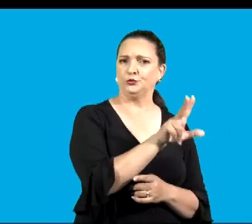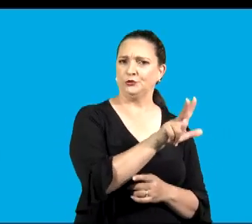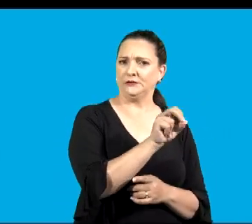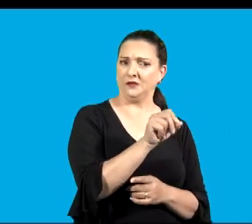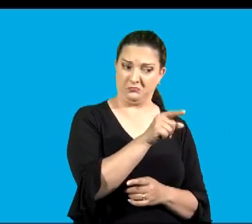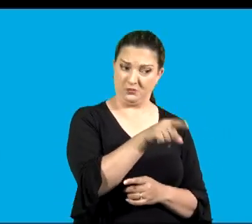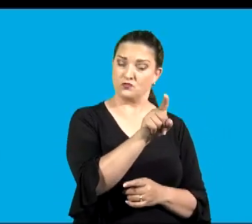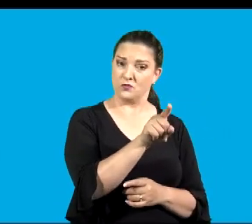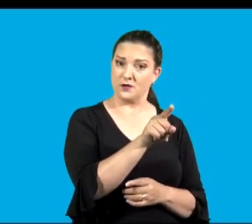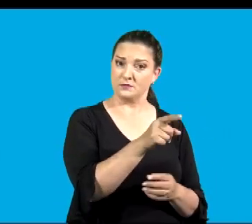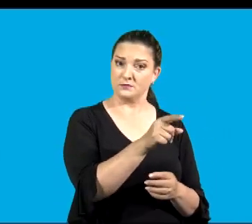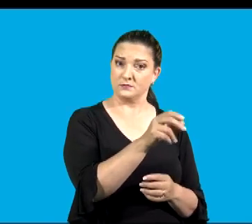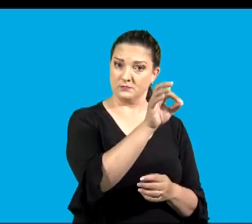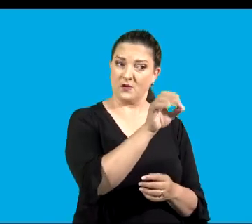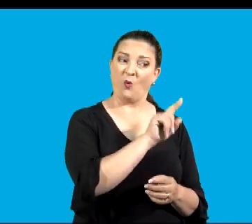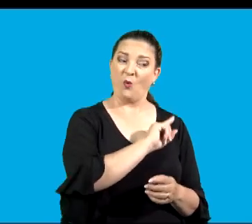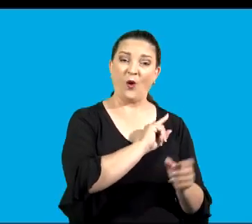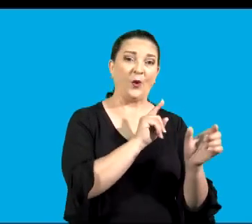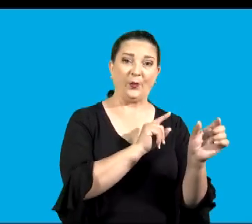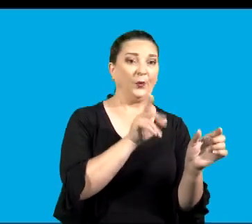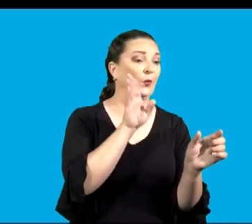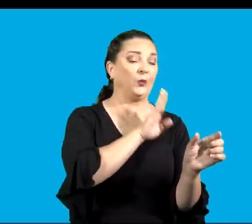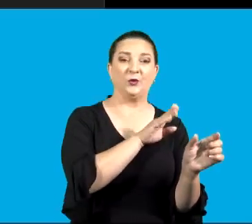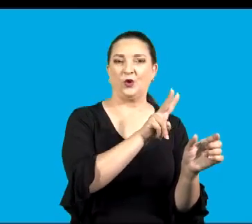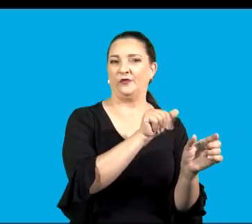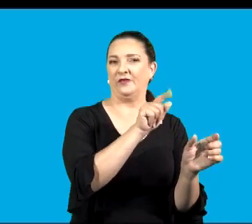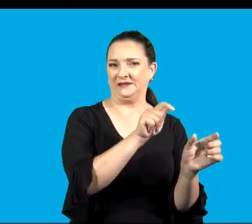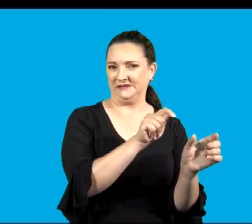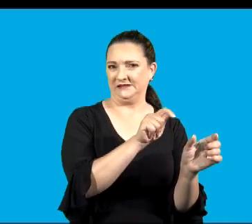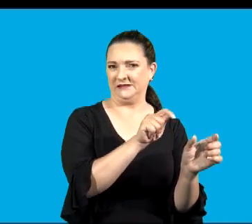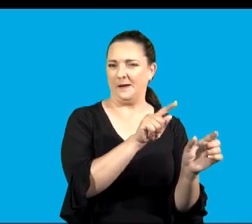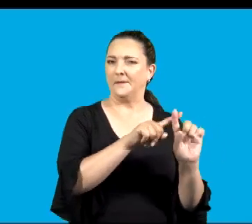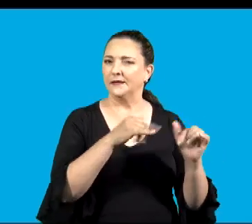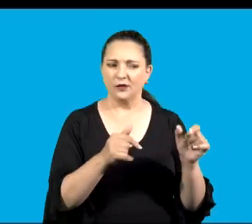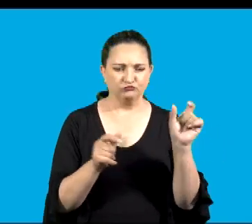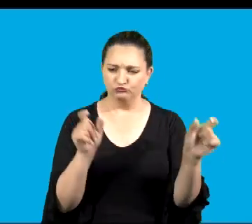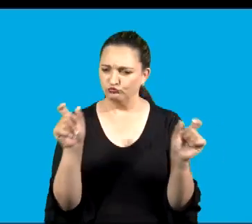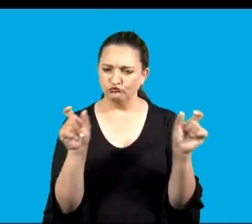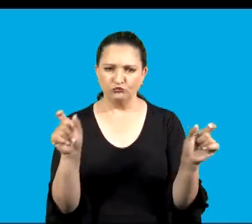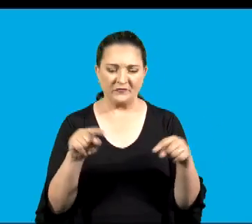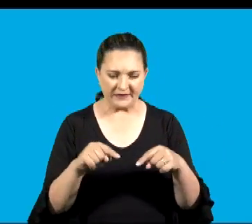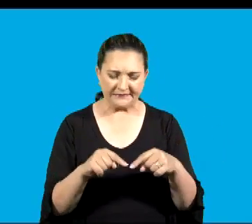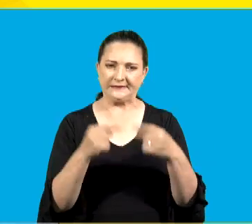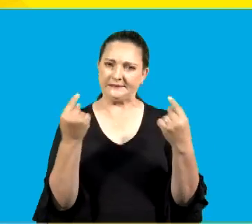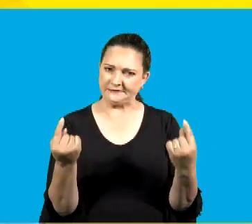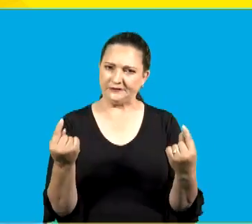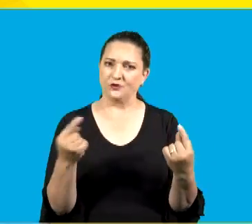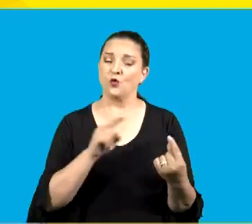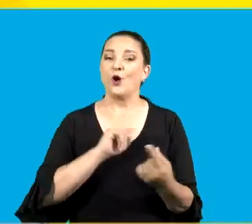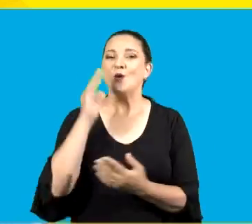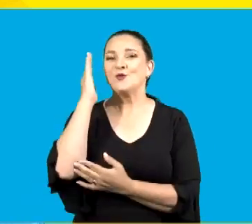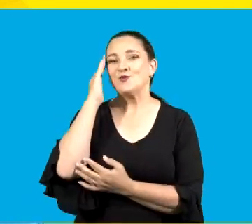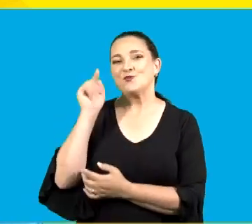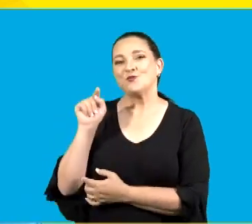correct amount without the VAT. So if I can get the difference between the two amounts, I would know